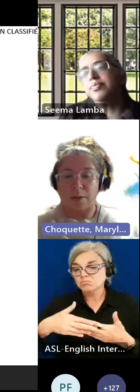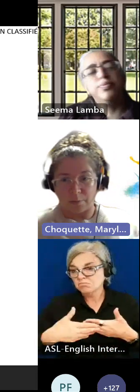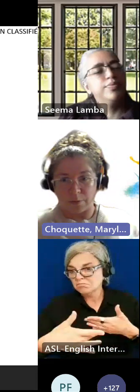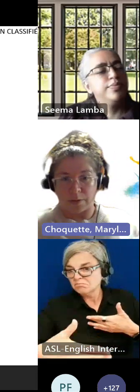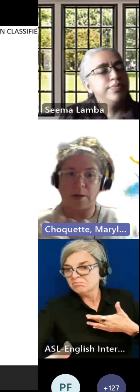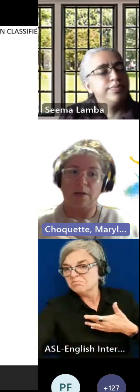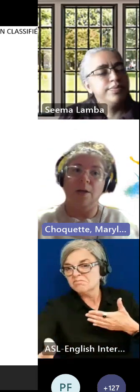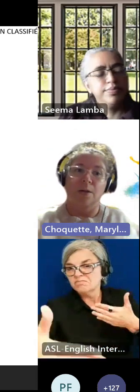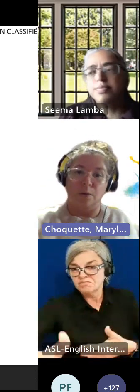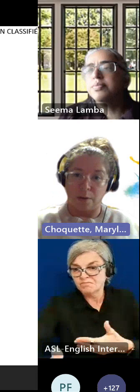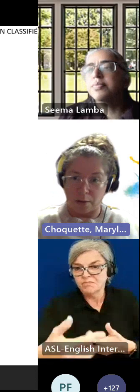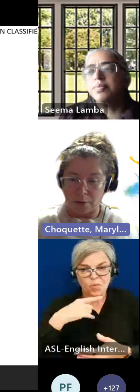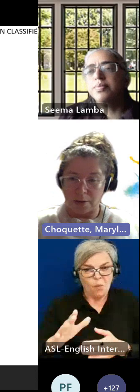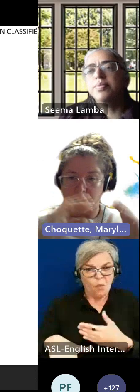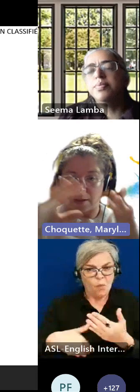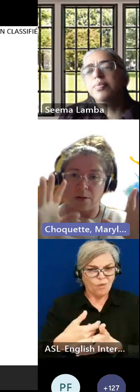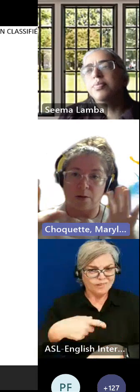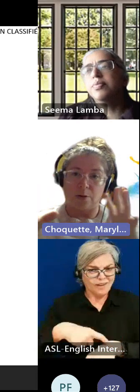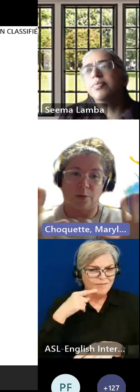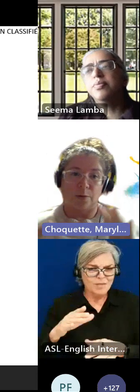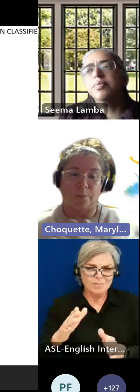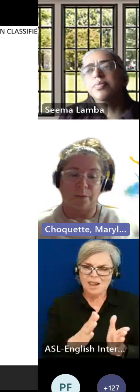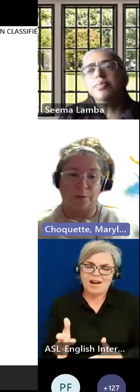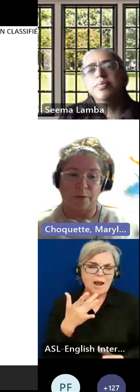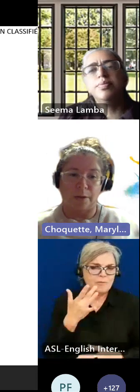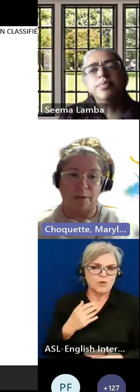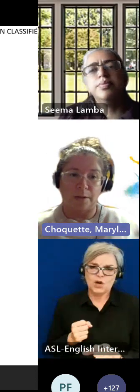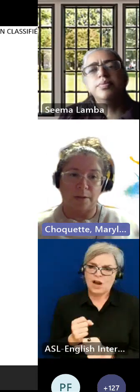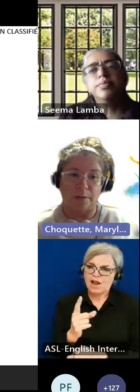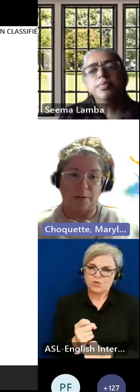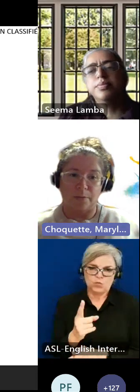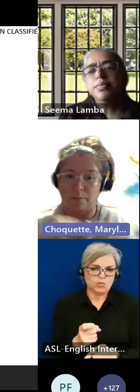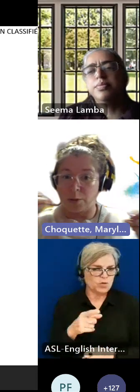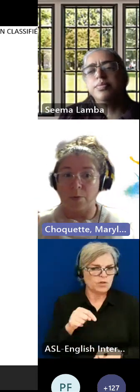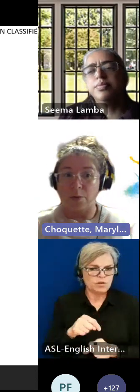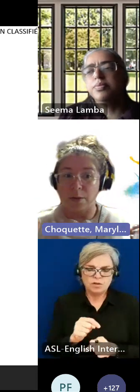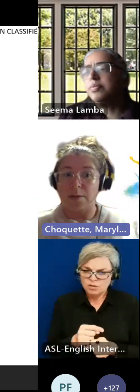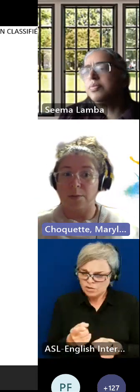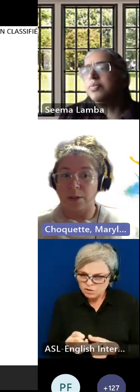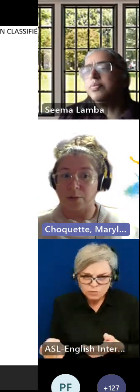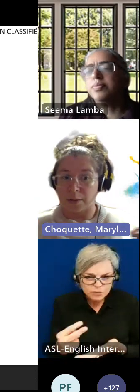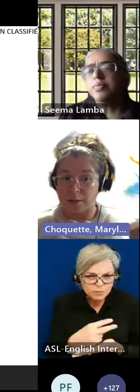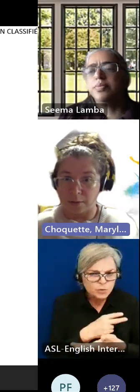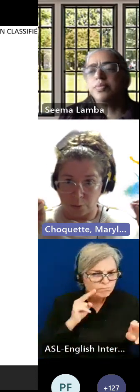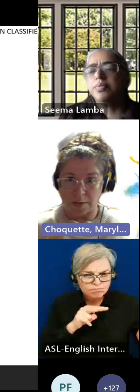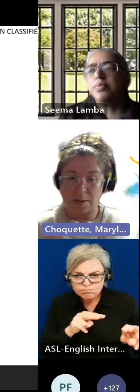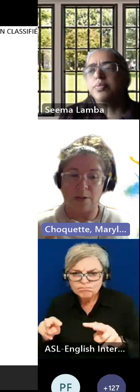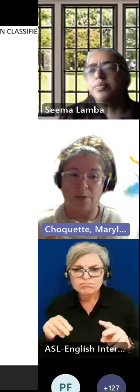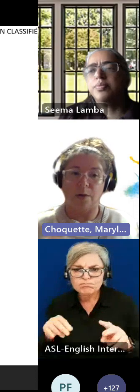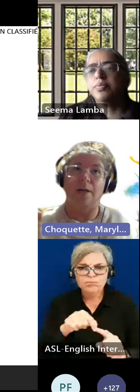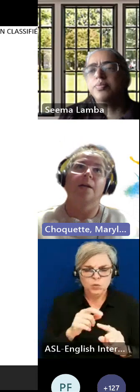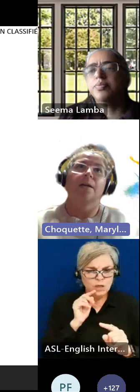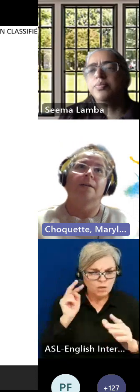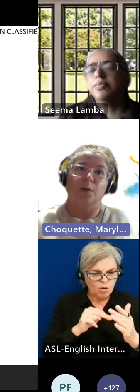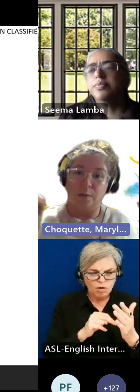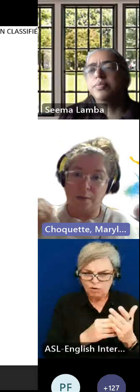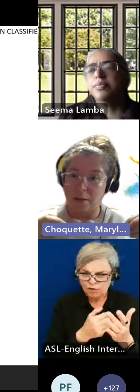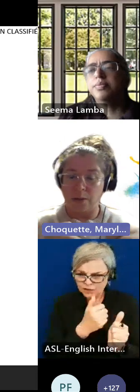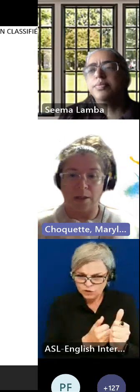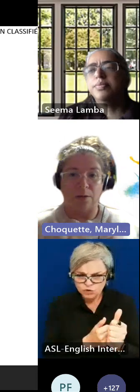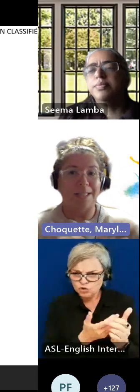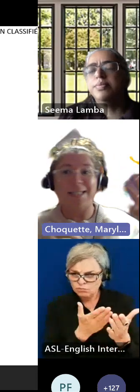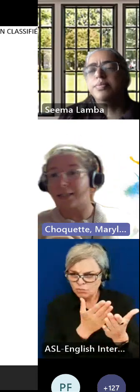because you keep on top of everything. You can look at all your various components to make sure that you are still on track,